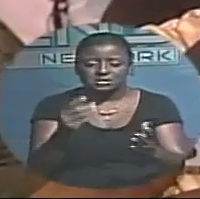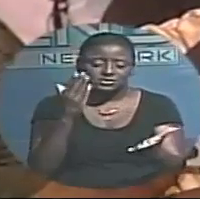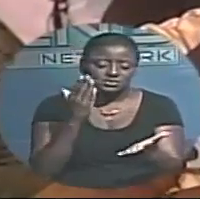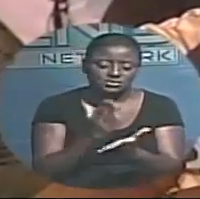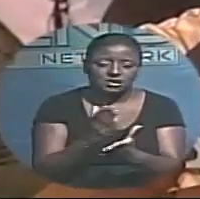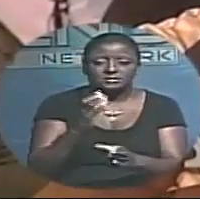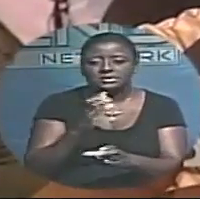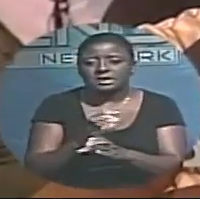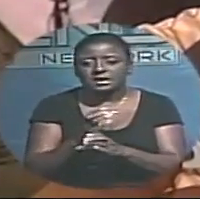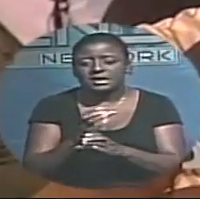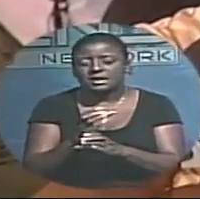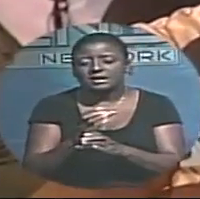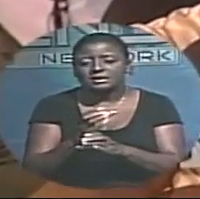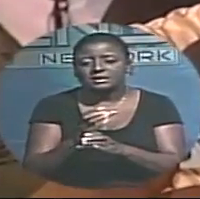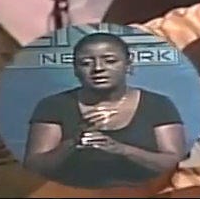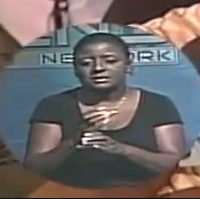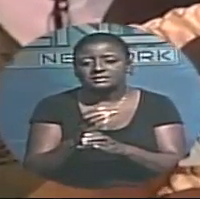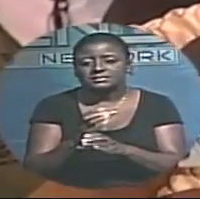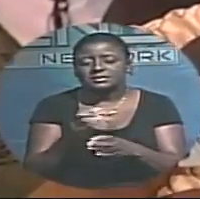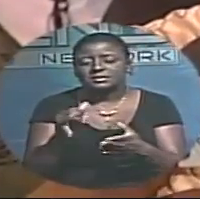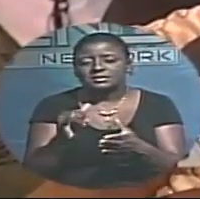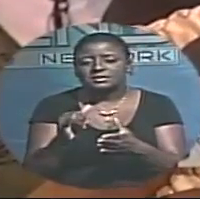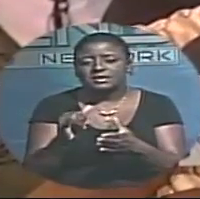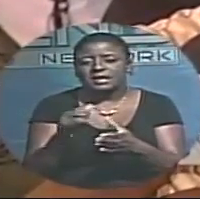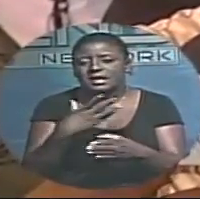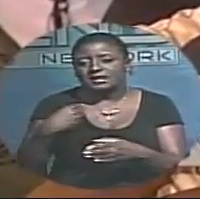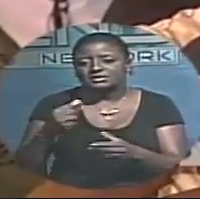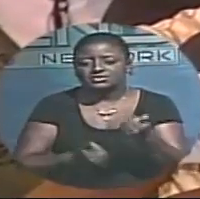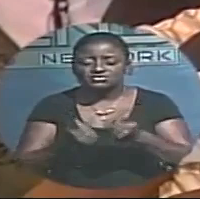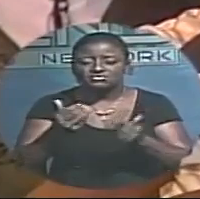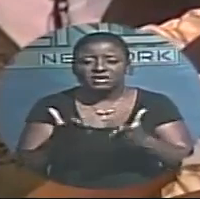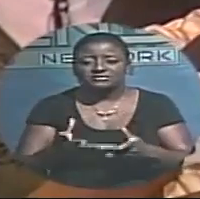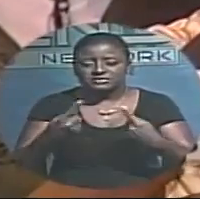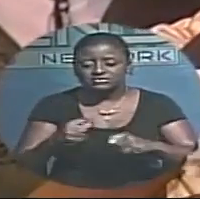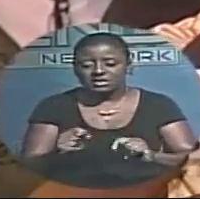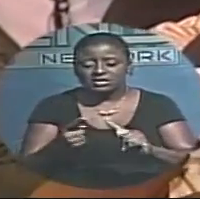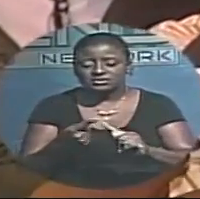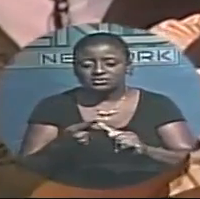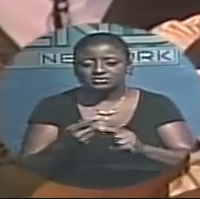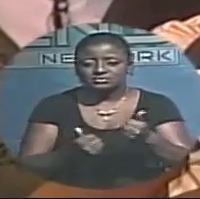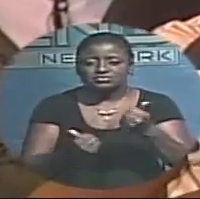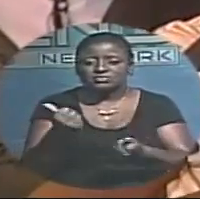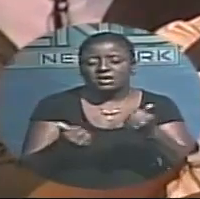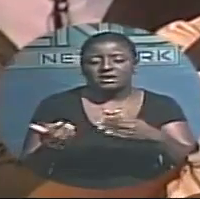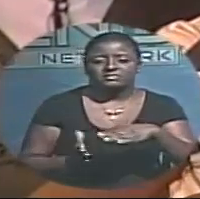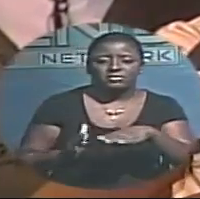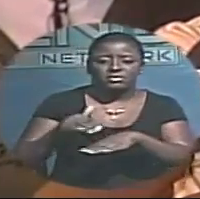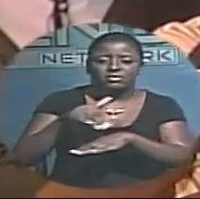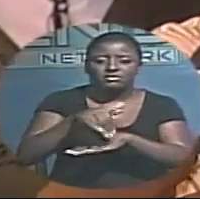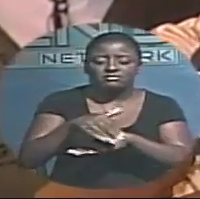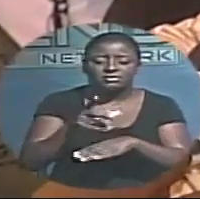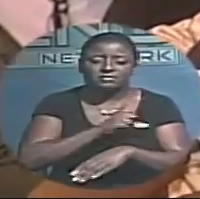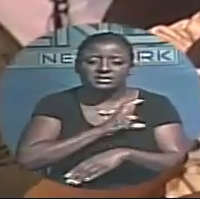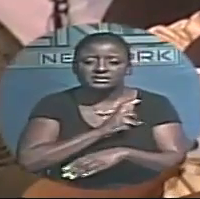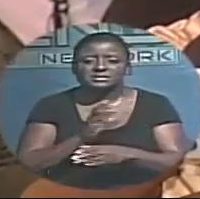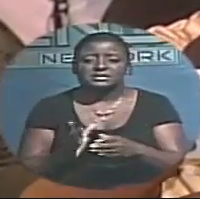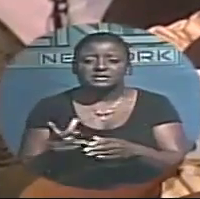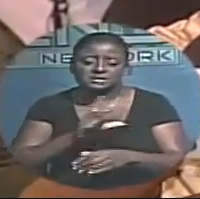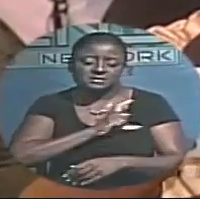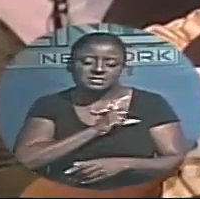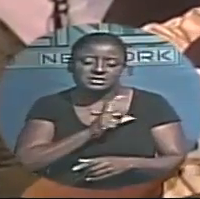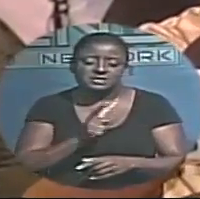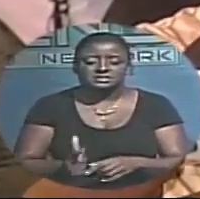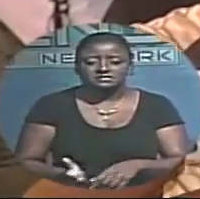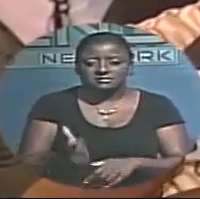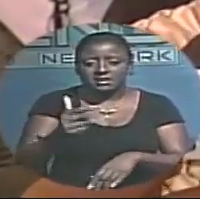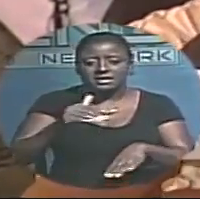the suspect came from, and the driver attempted to overrun the police officers, who in turn opened fire on the